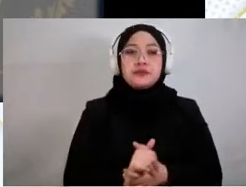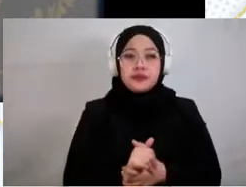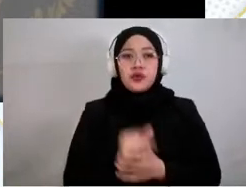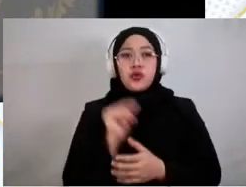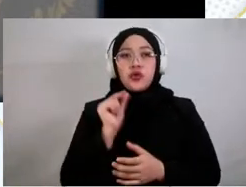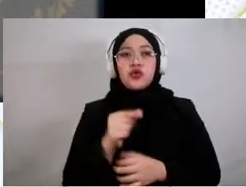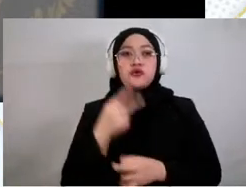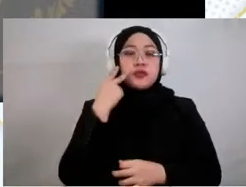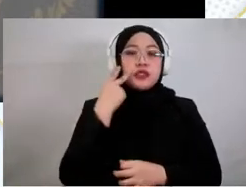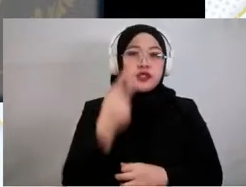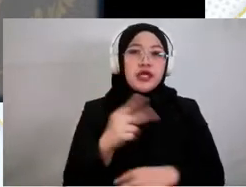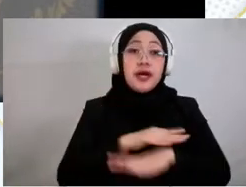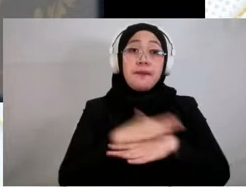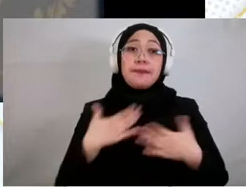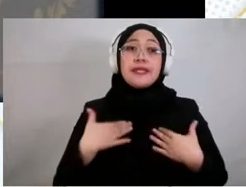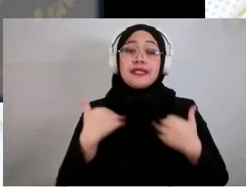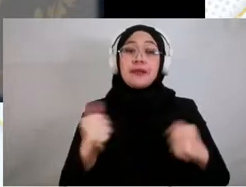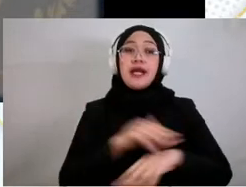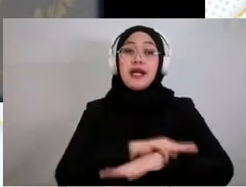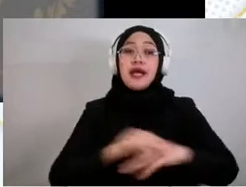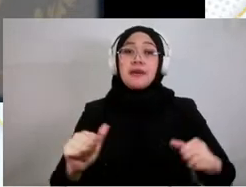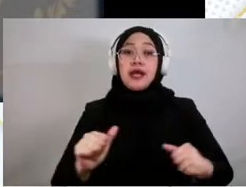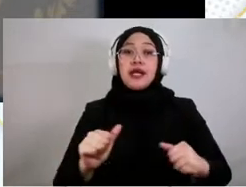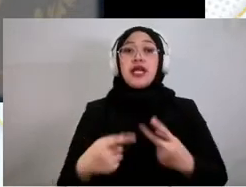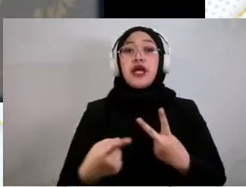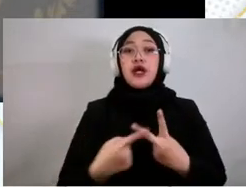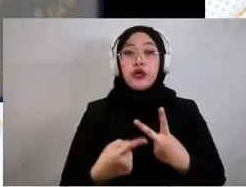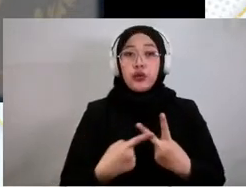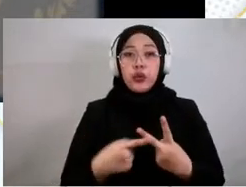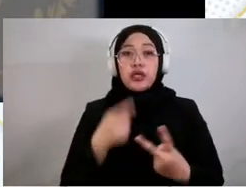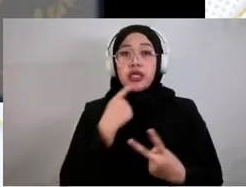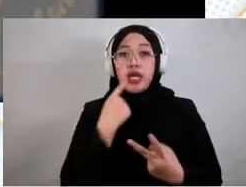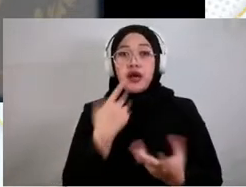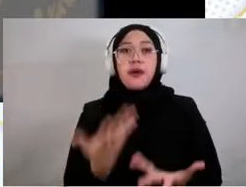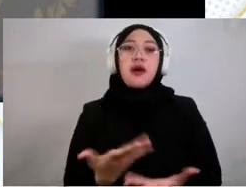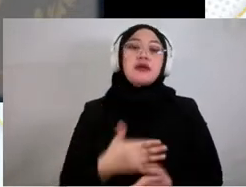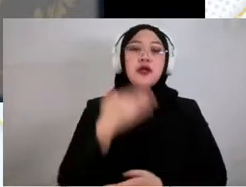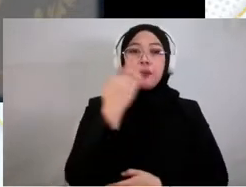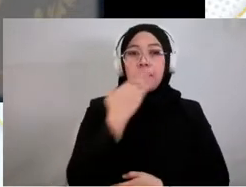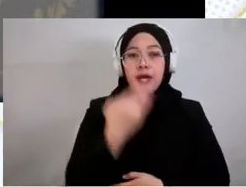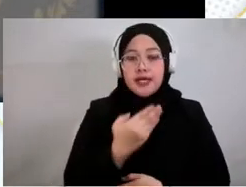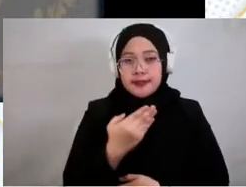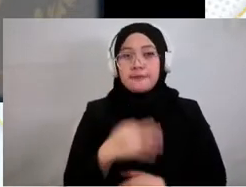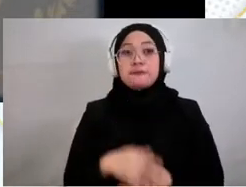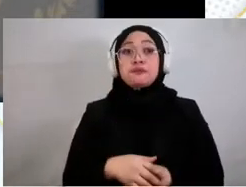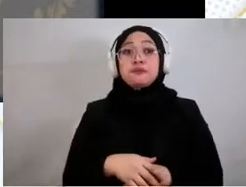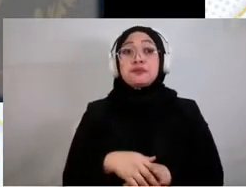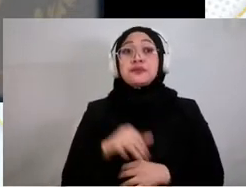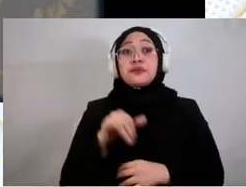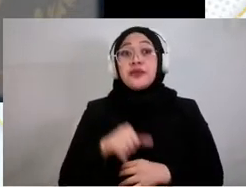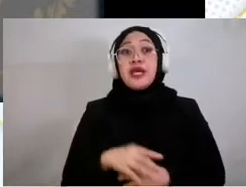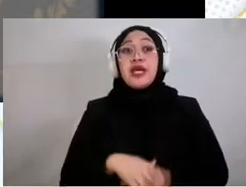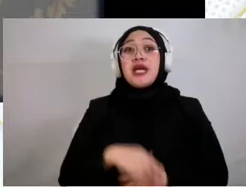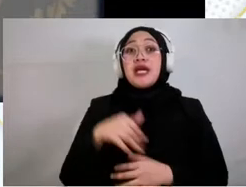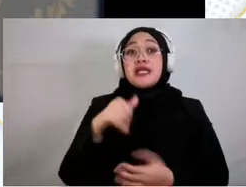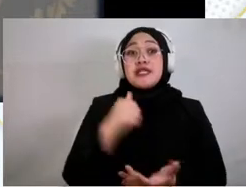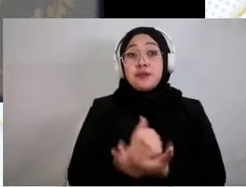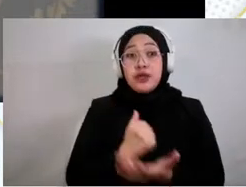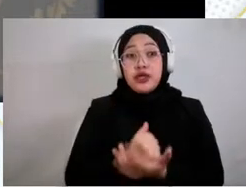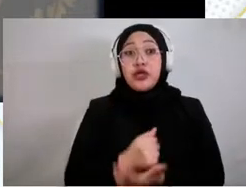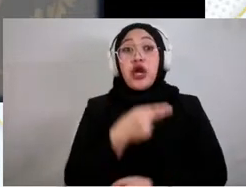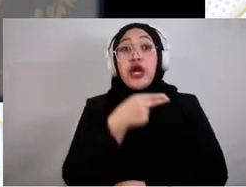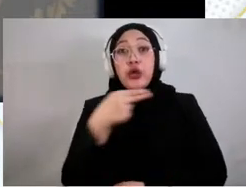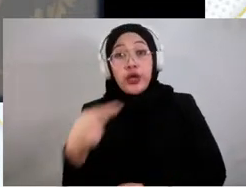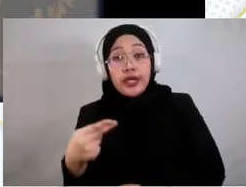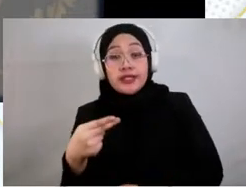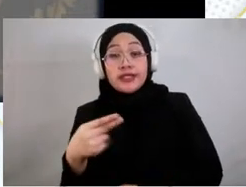peacekeeping missions. And the second challenge that we face is language proficiency. Well, English is not our first language, nor